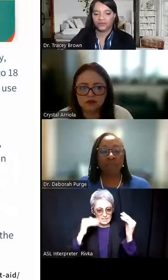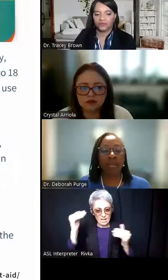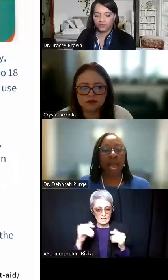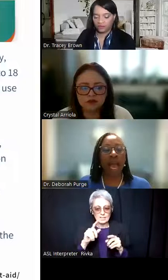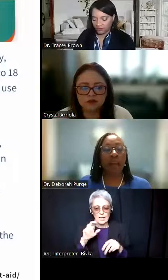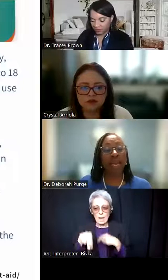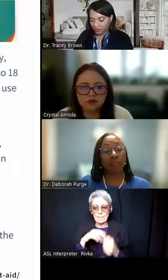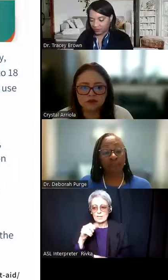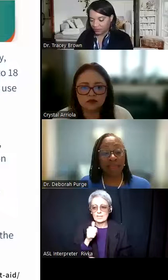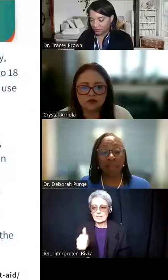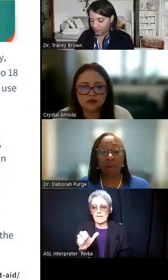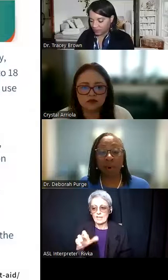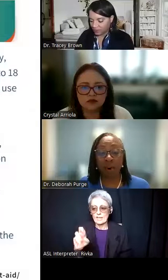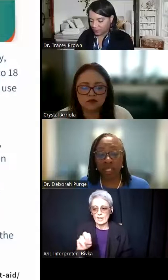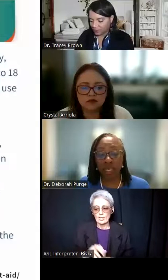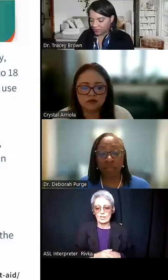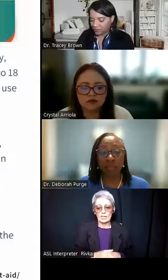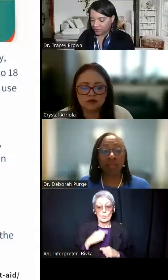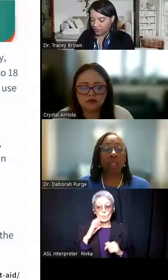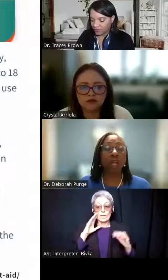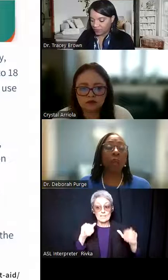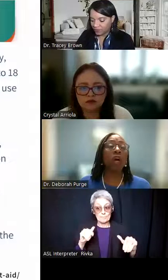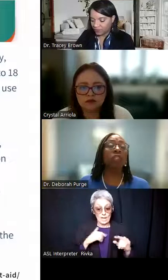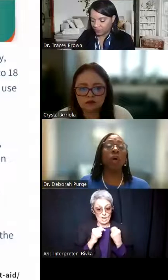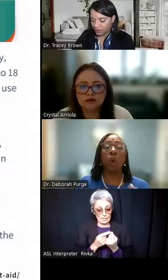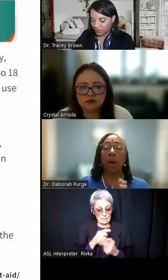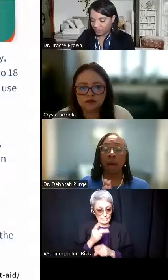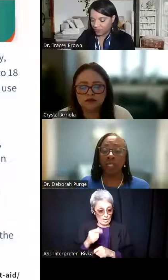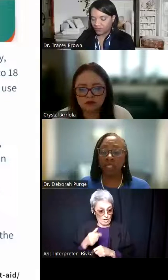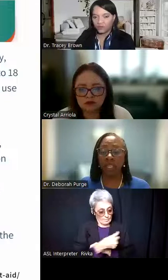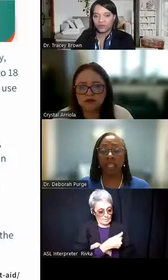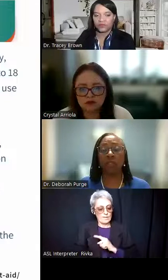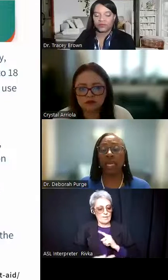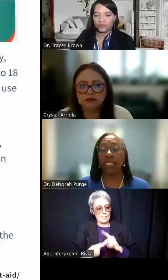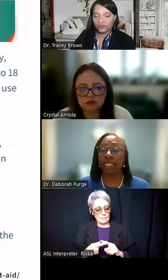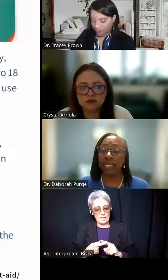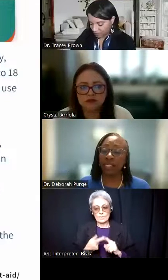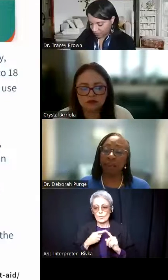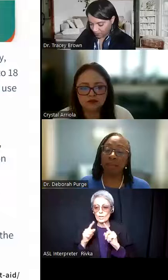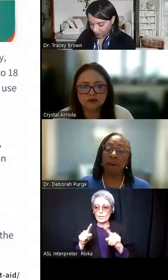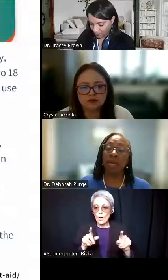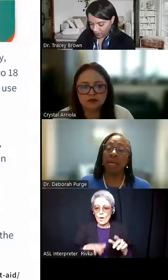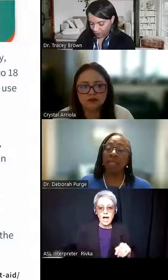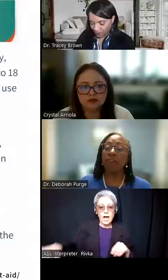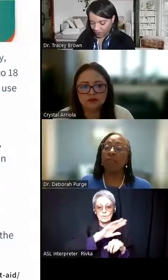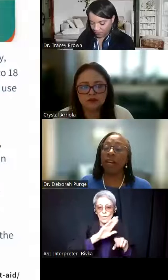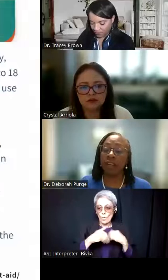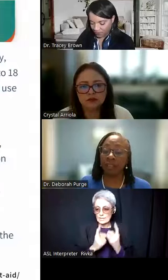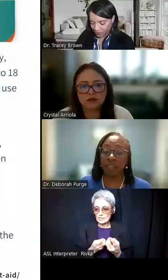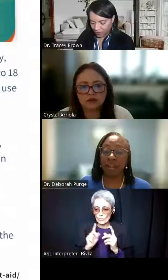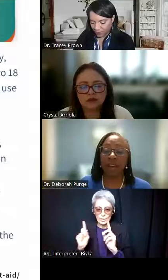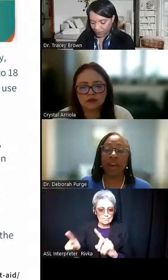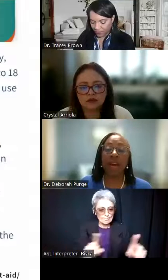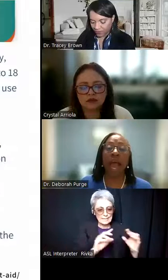we expect that from our team, we also go out into the district and teach them about the different